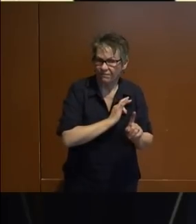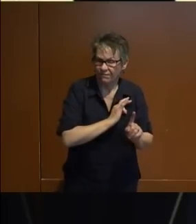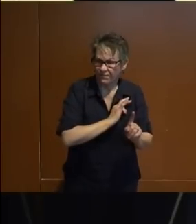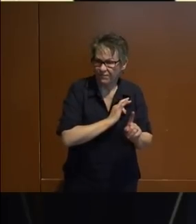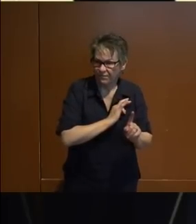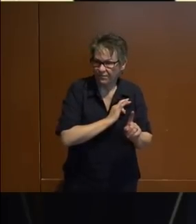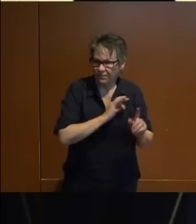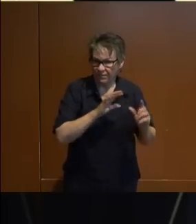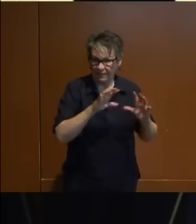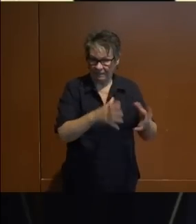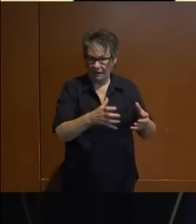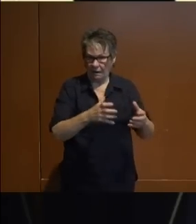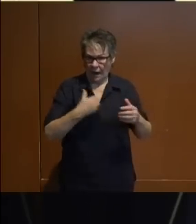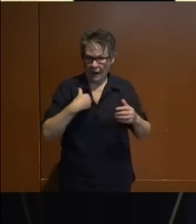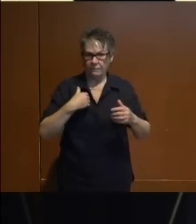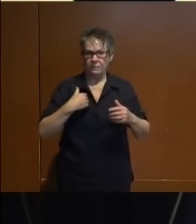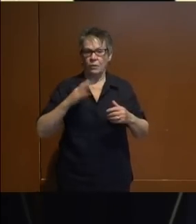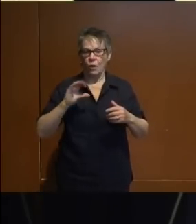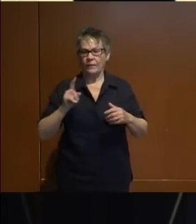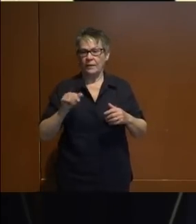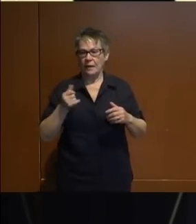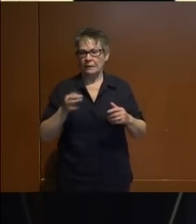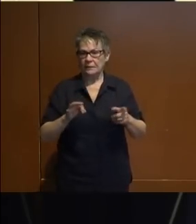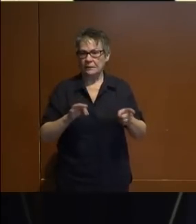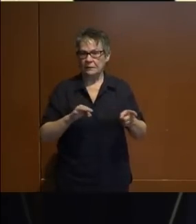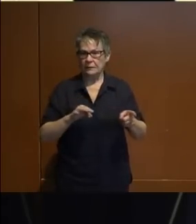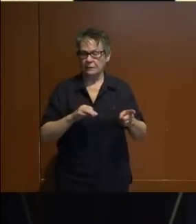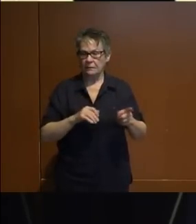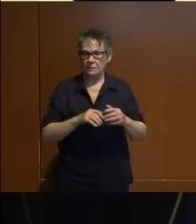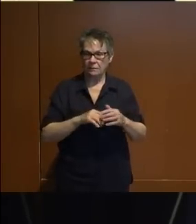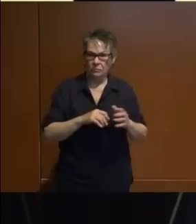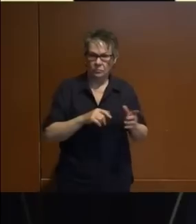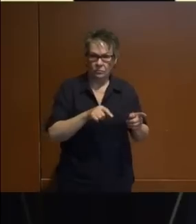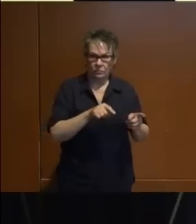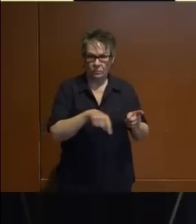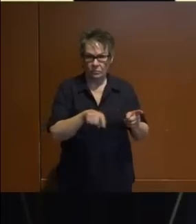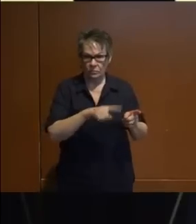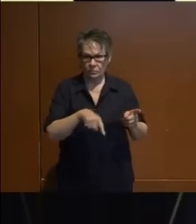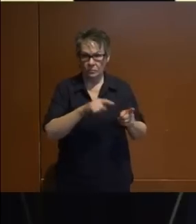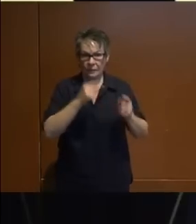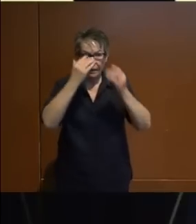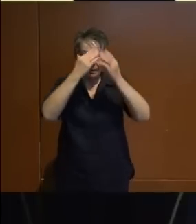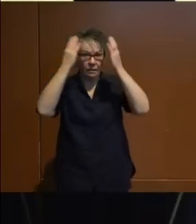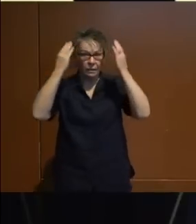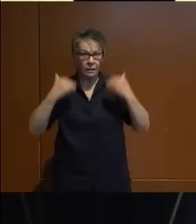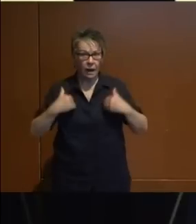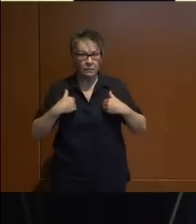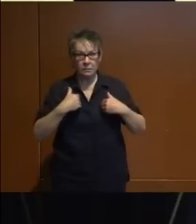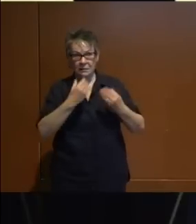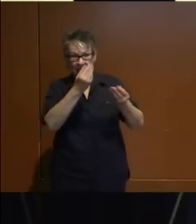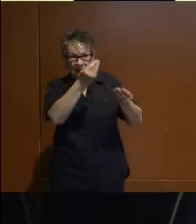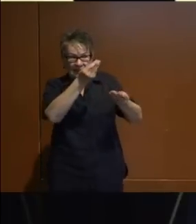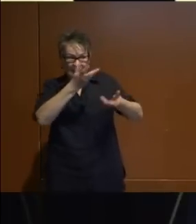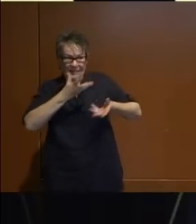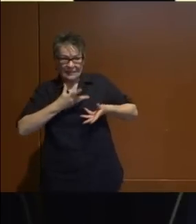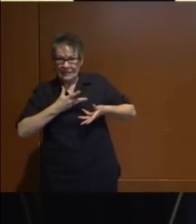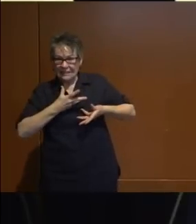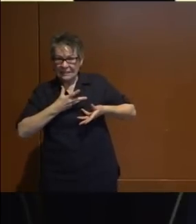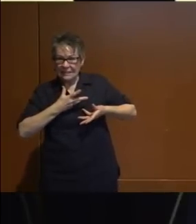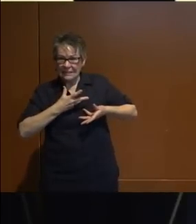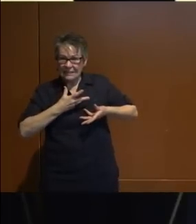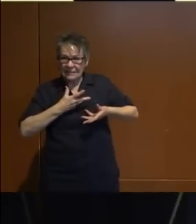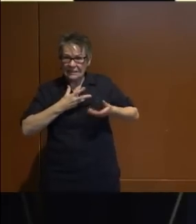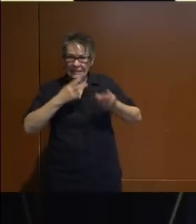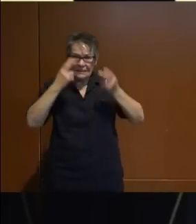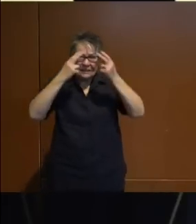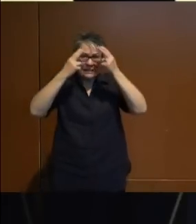was made when the sister called us and told us that it was only the sisters that were taking